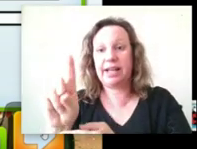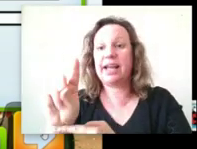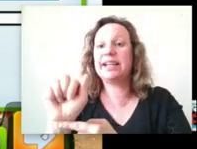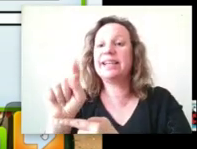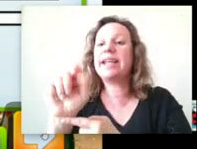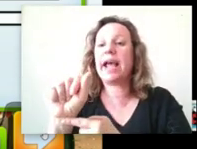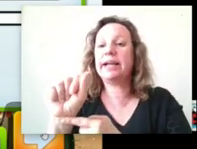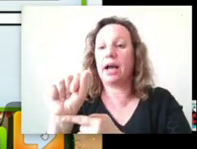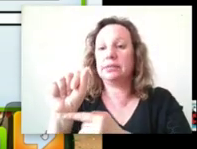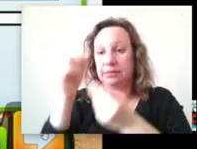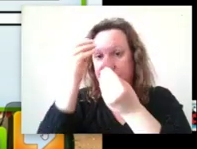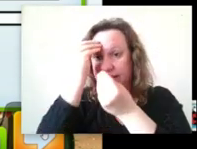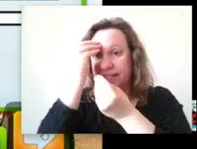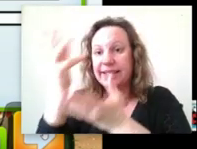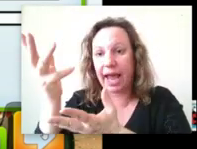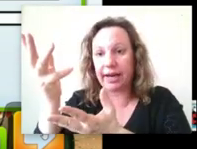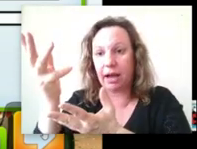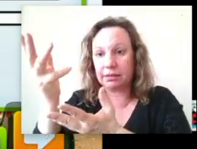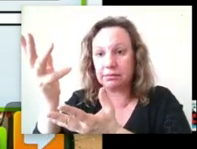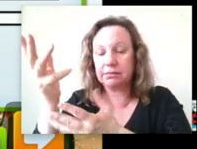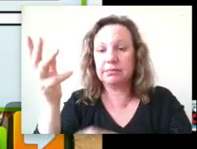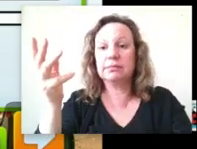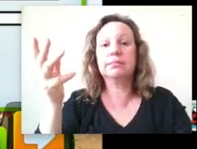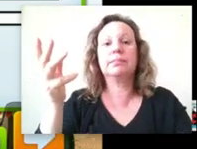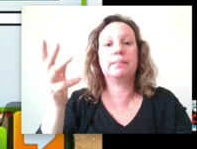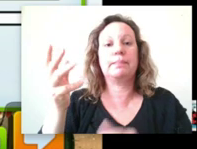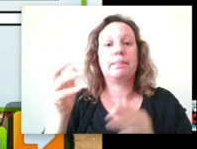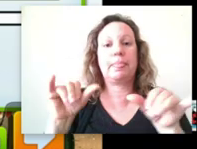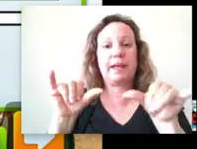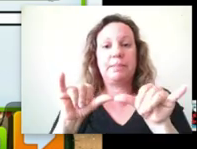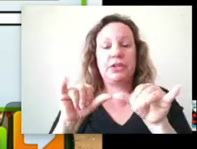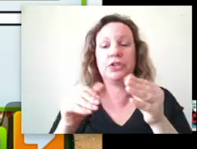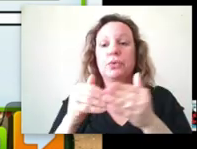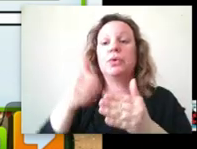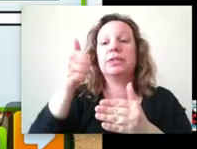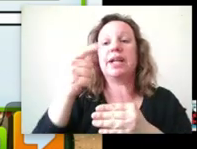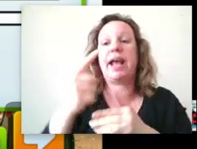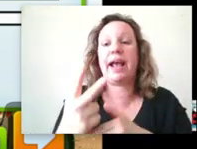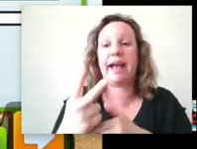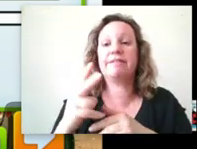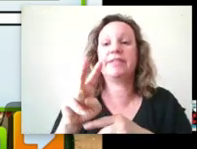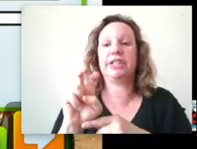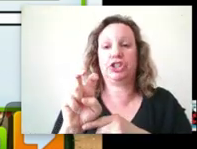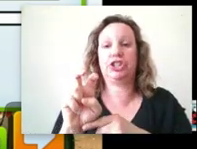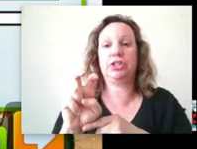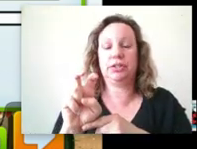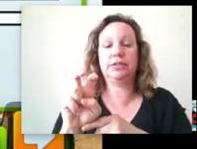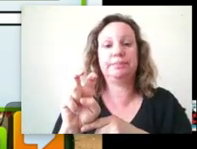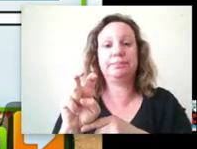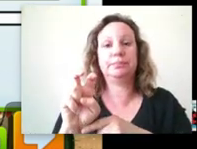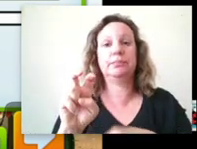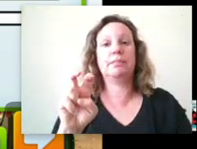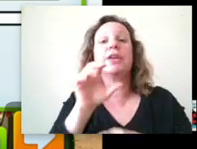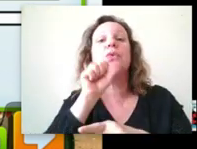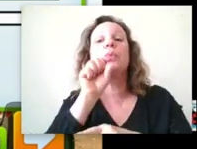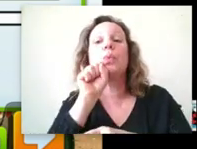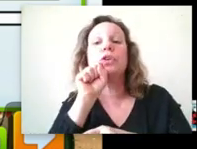Click the first rectangle to measure it to the nearest half inch. Okay, so I'm going to take my orange